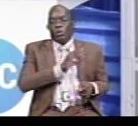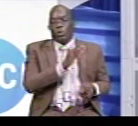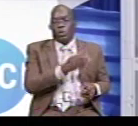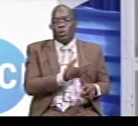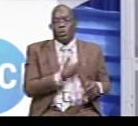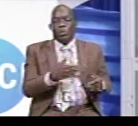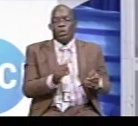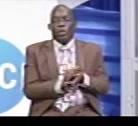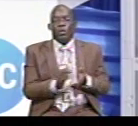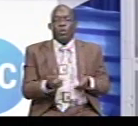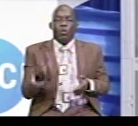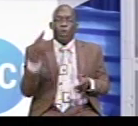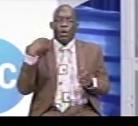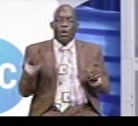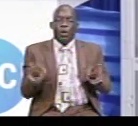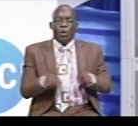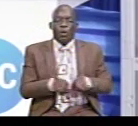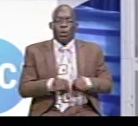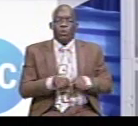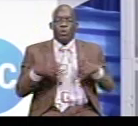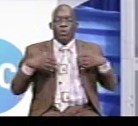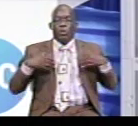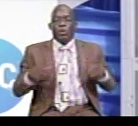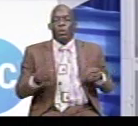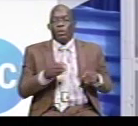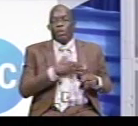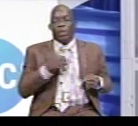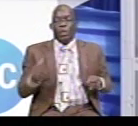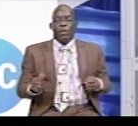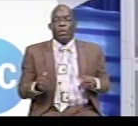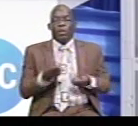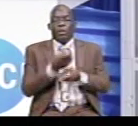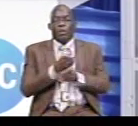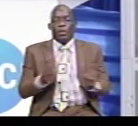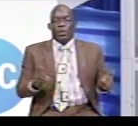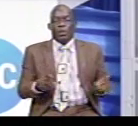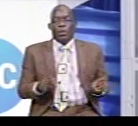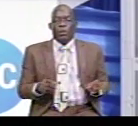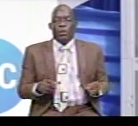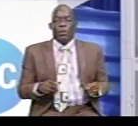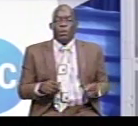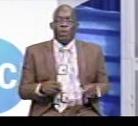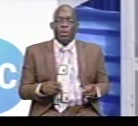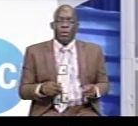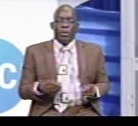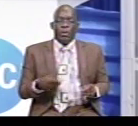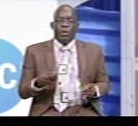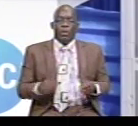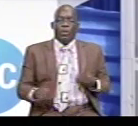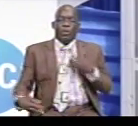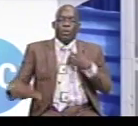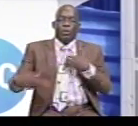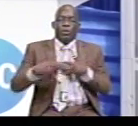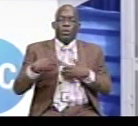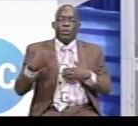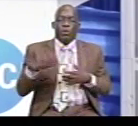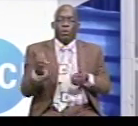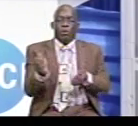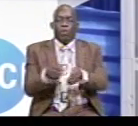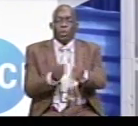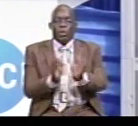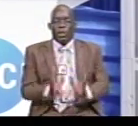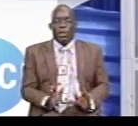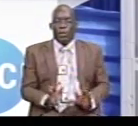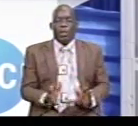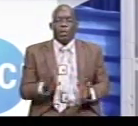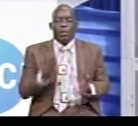by month, year by year, until we fulfill the ministry in Jesus' name. We pray, oh Father, we'll not just